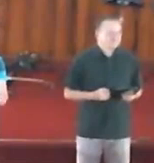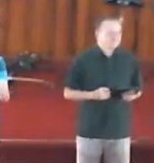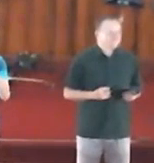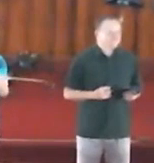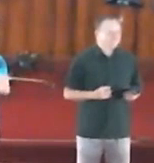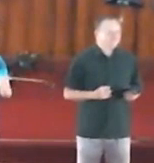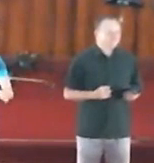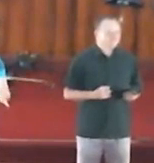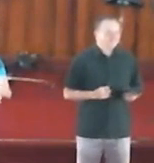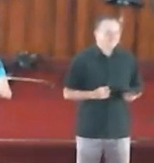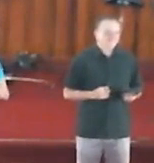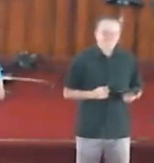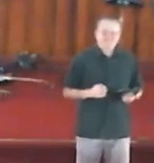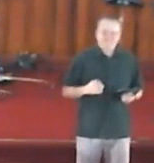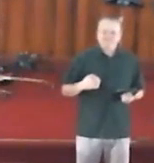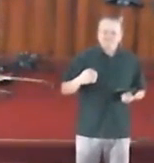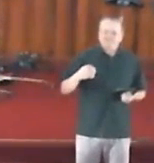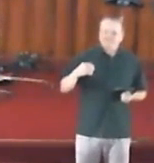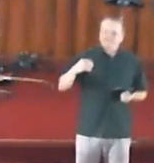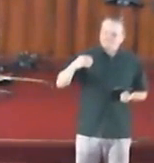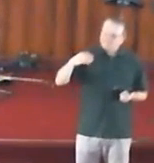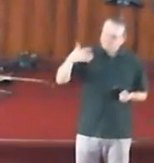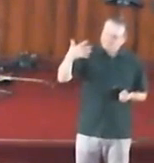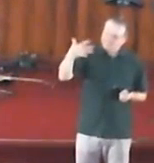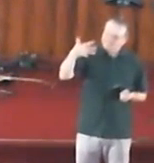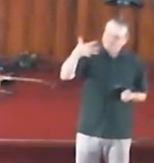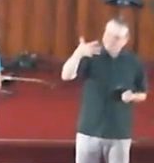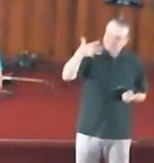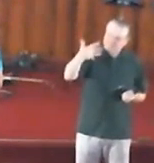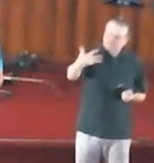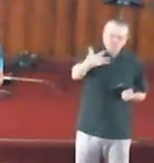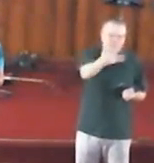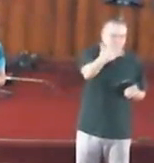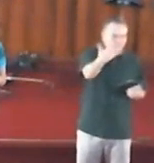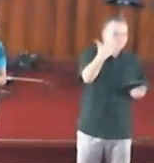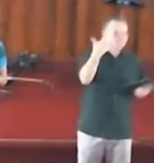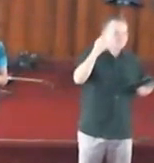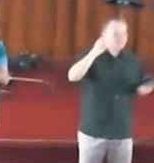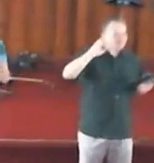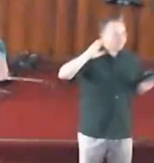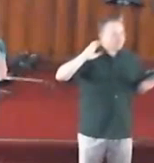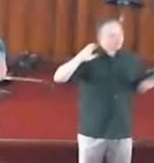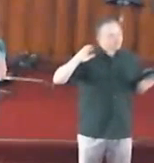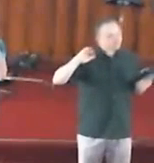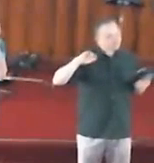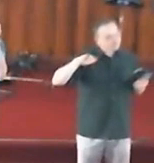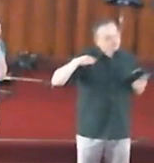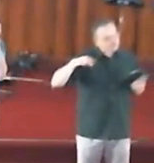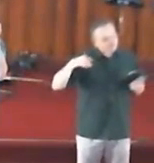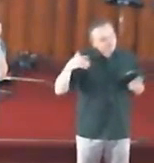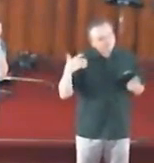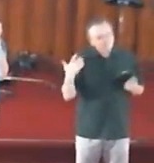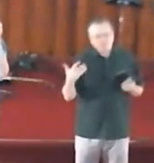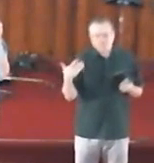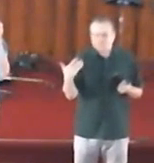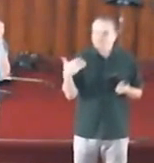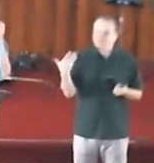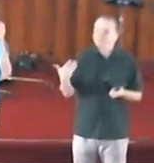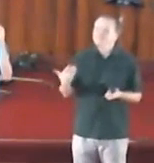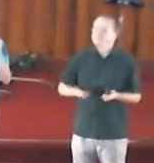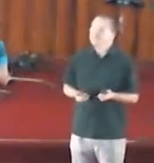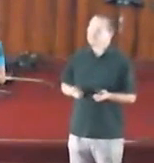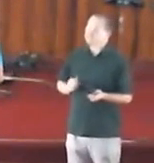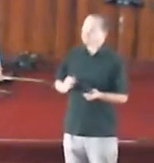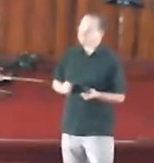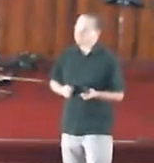power and he shook the ground. A veces el conocimiento científico se va en